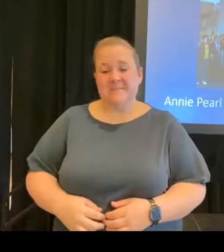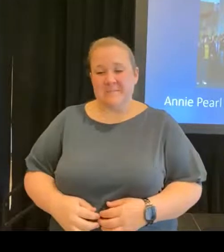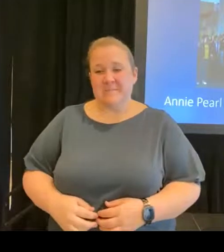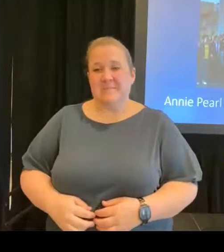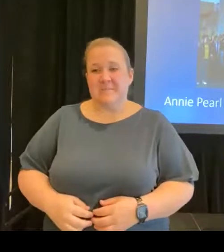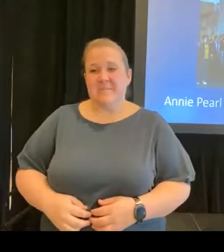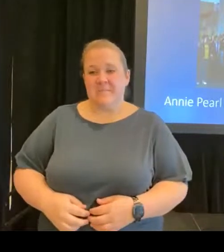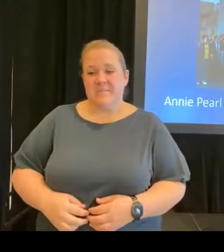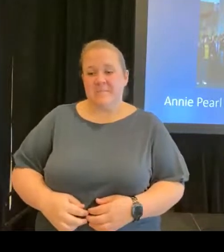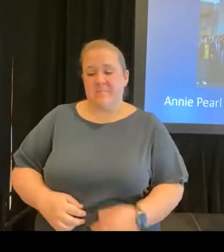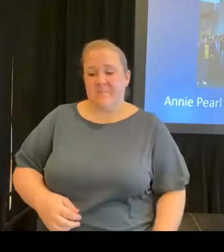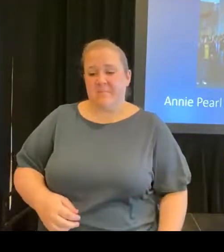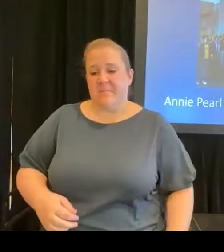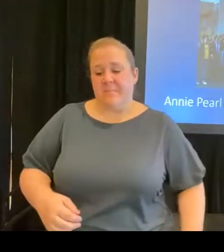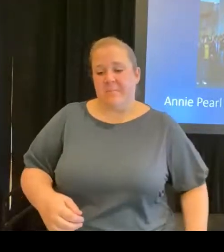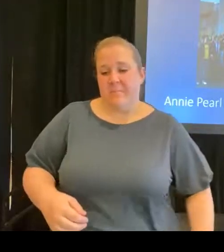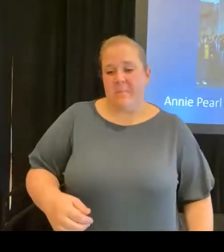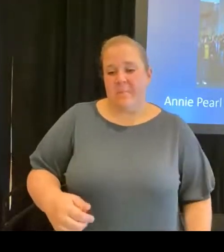When I was